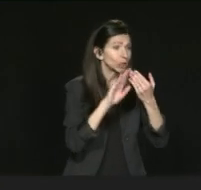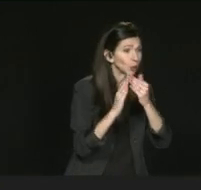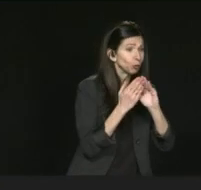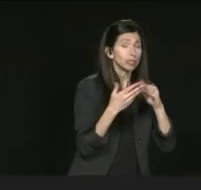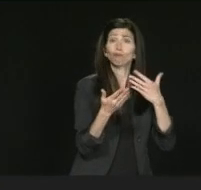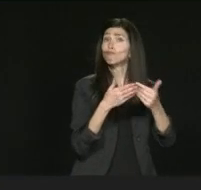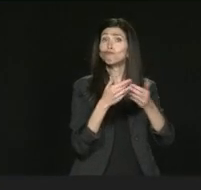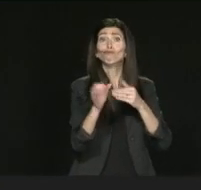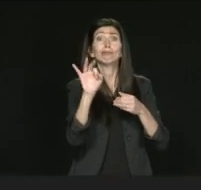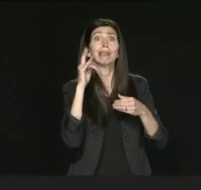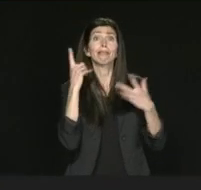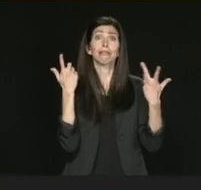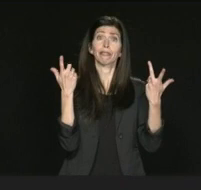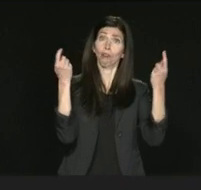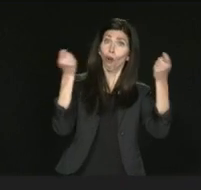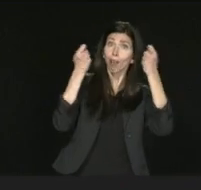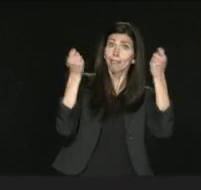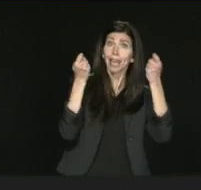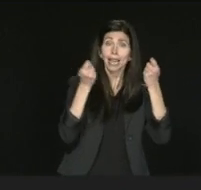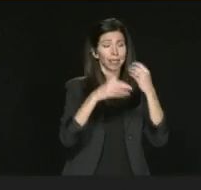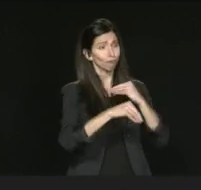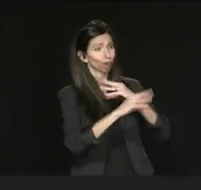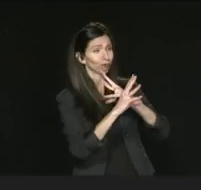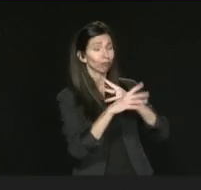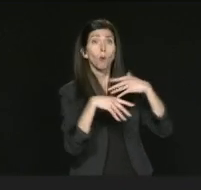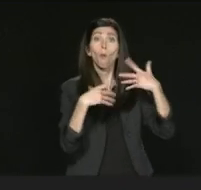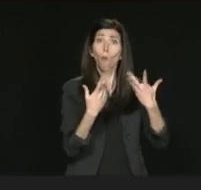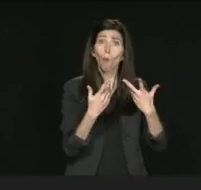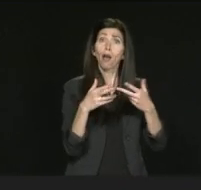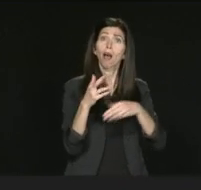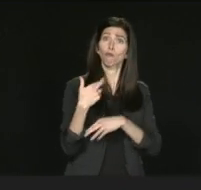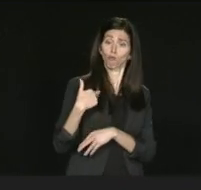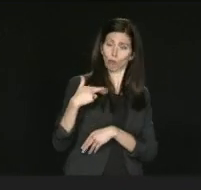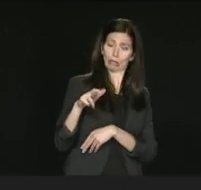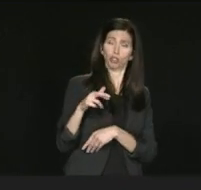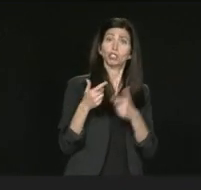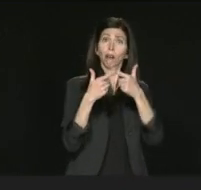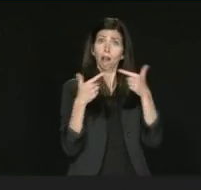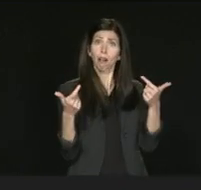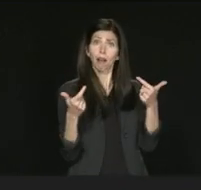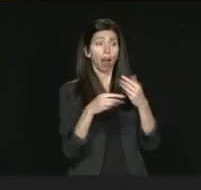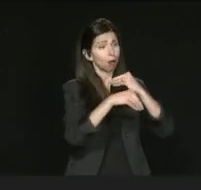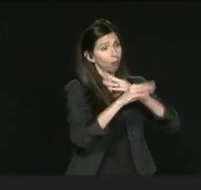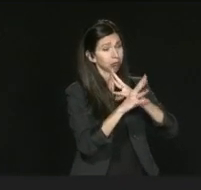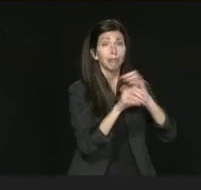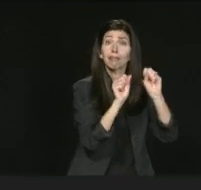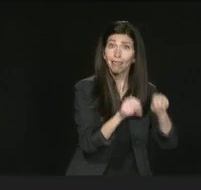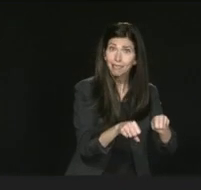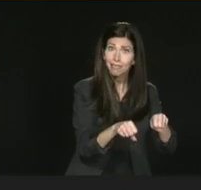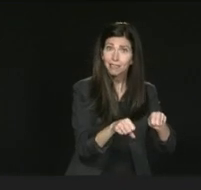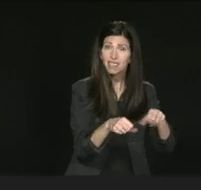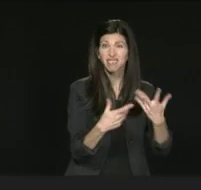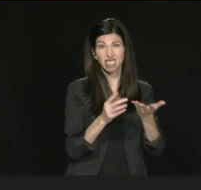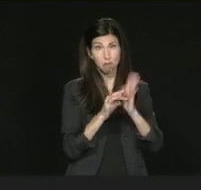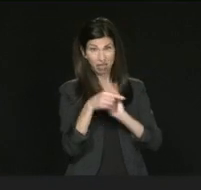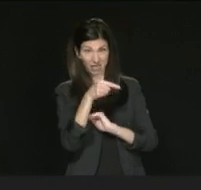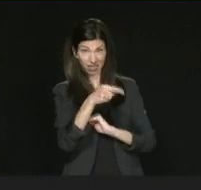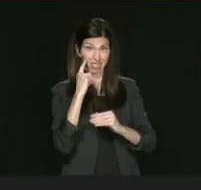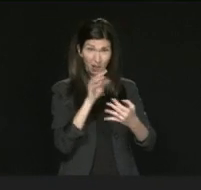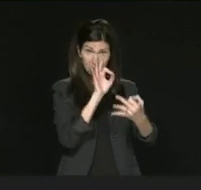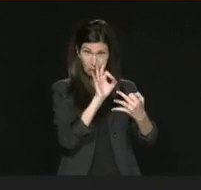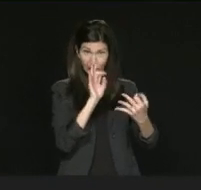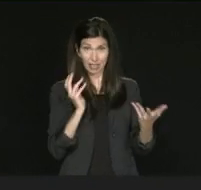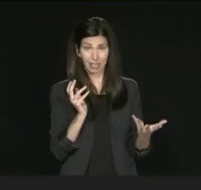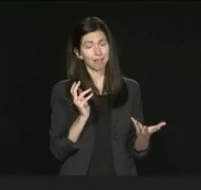observances. But this doesn't mean our new ways of connecting have been ideal or without